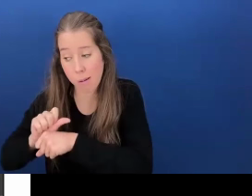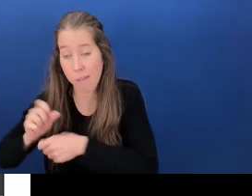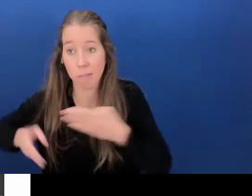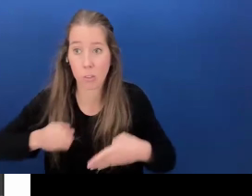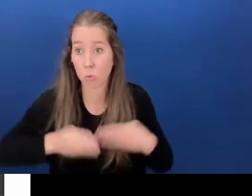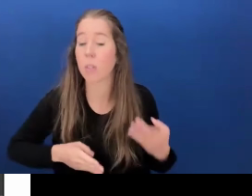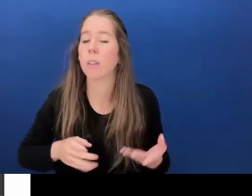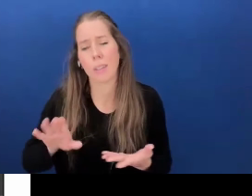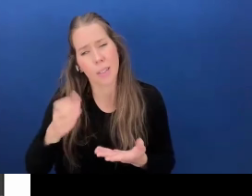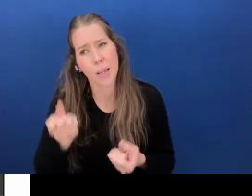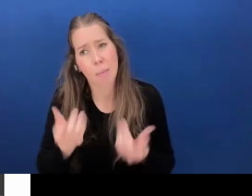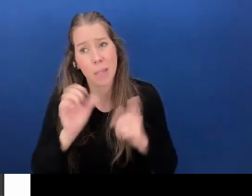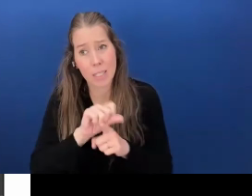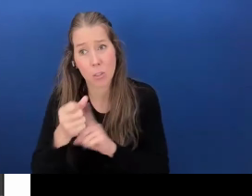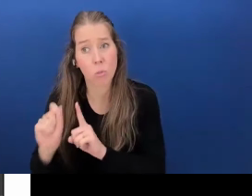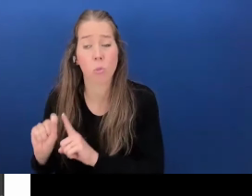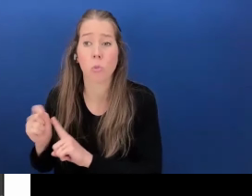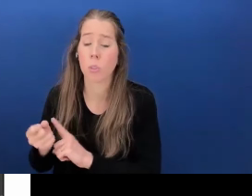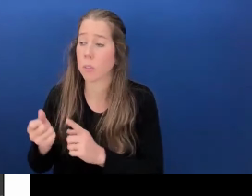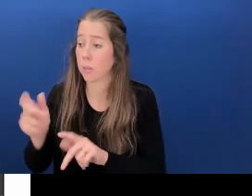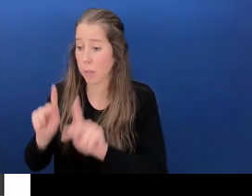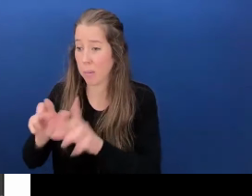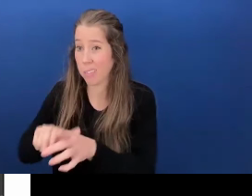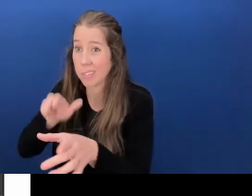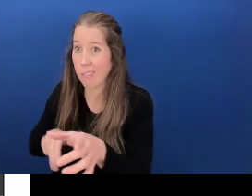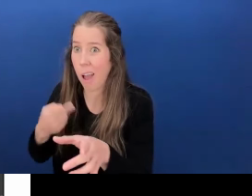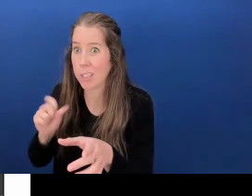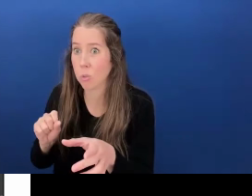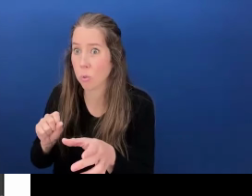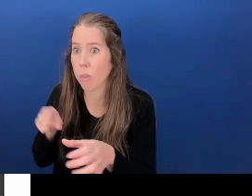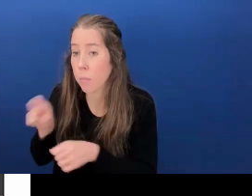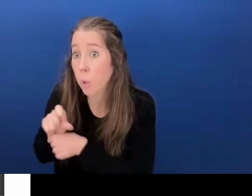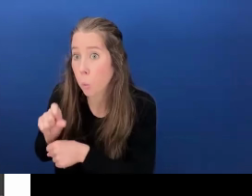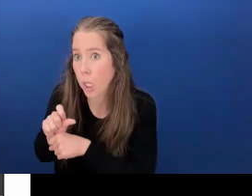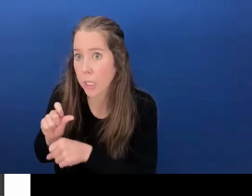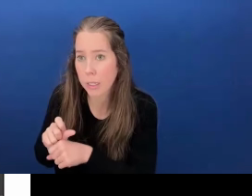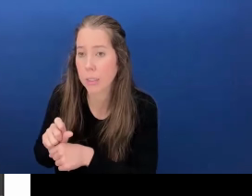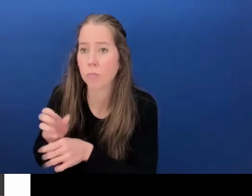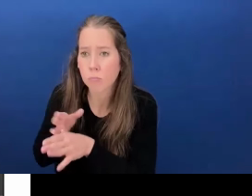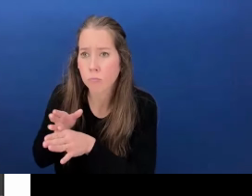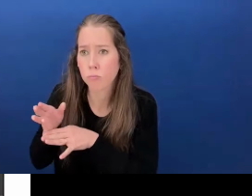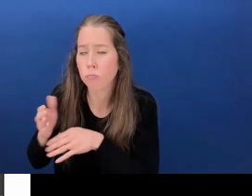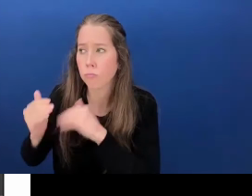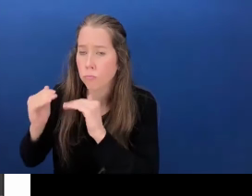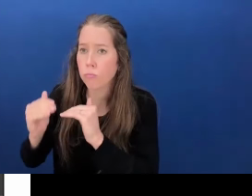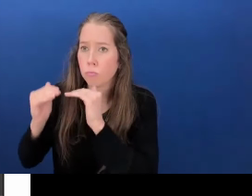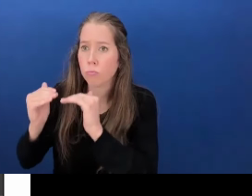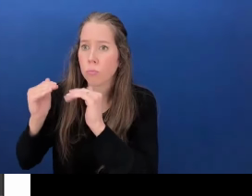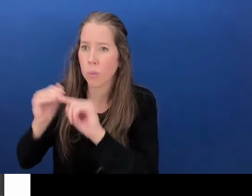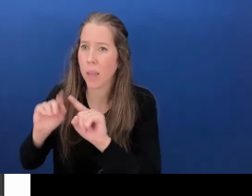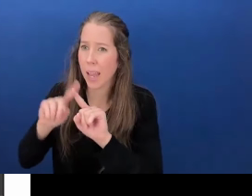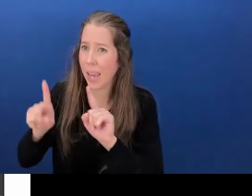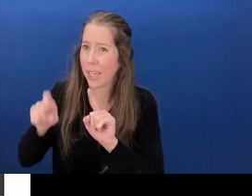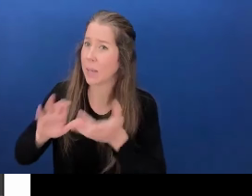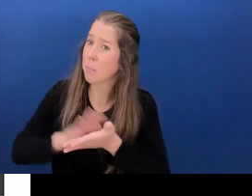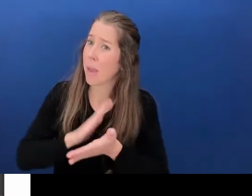instances where sometimes somebody dropped out of high school and they've been working, they've been growing professionally, and it's like, but I just need the paper to